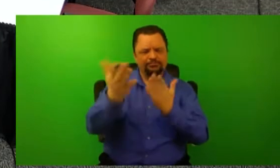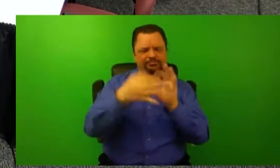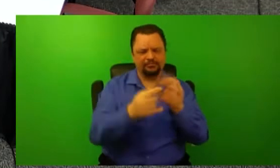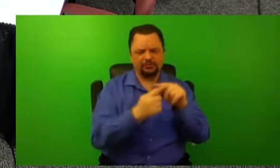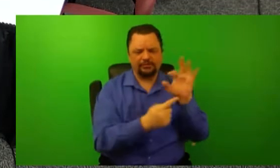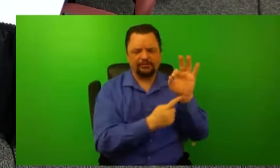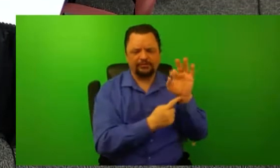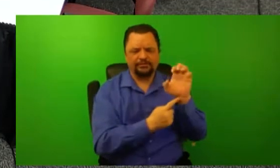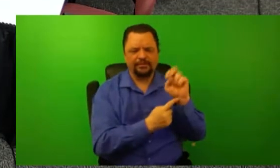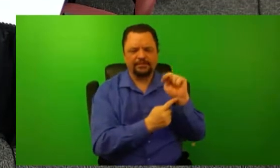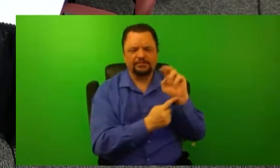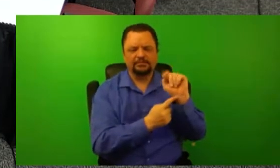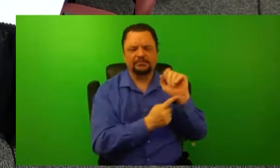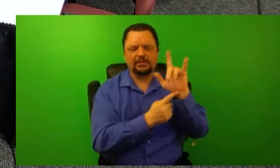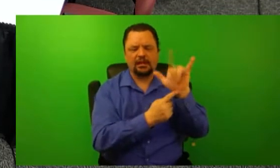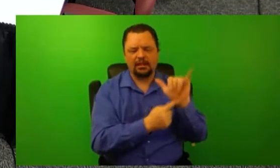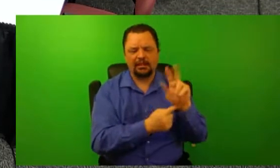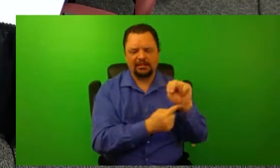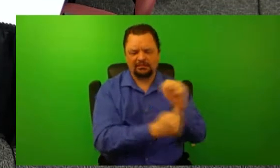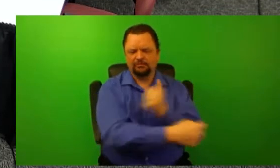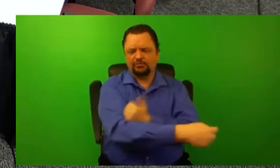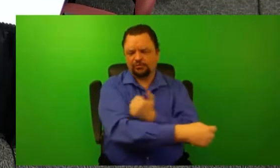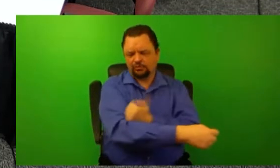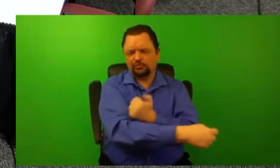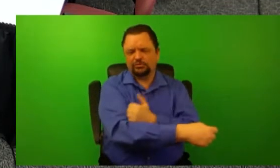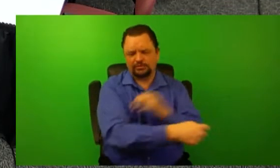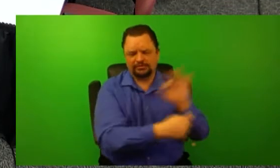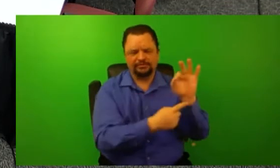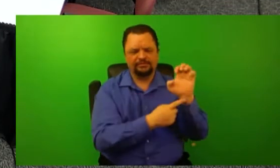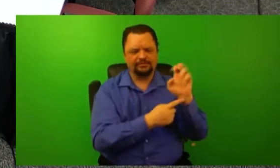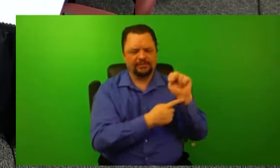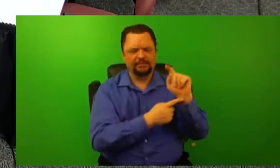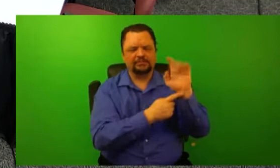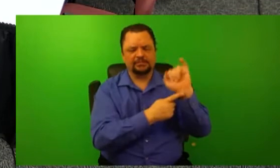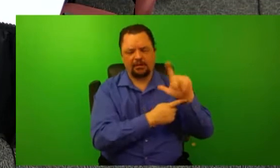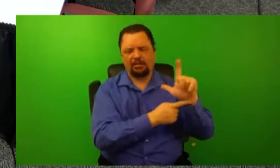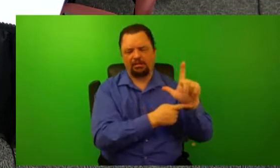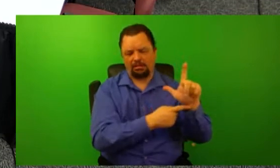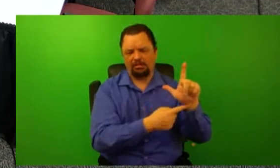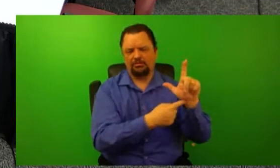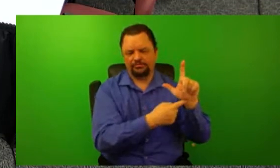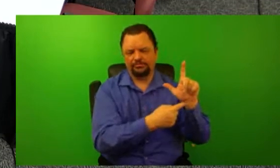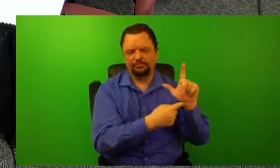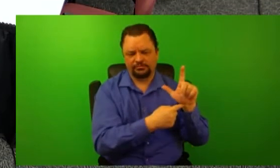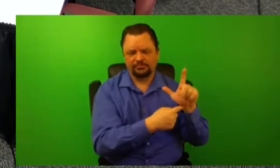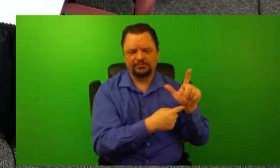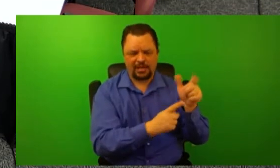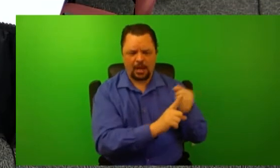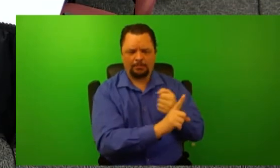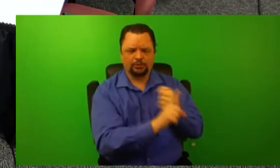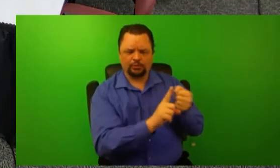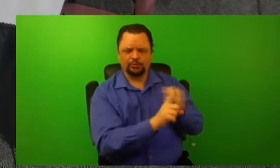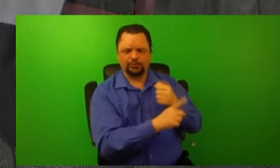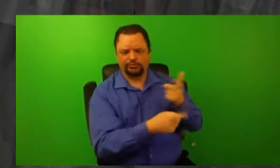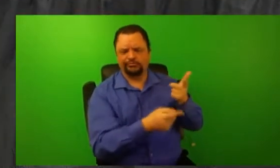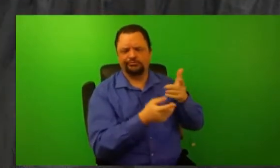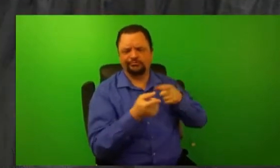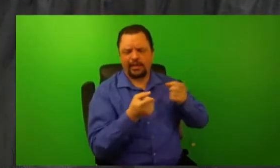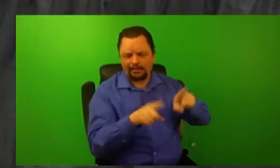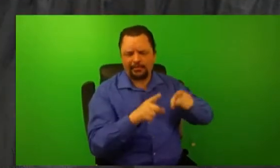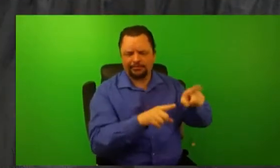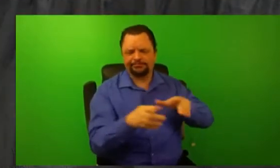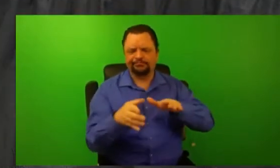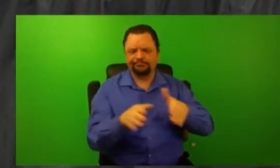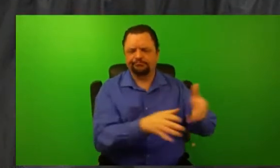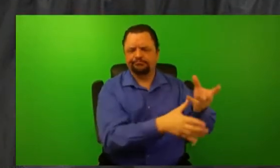Absolutely. I have just a couple of things here. In the meeting today, our public health staff will be providing a summary